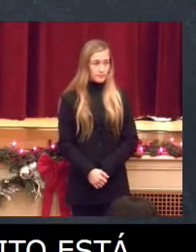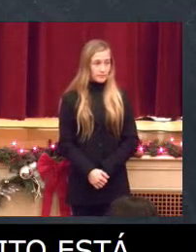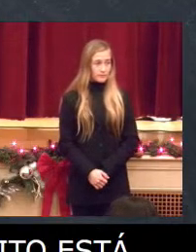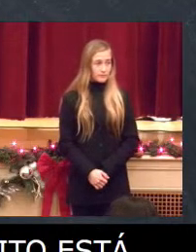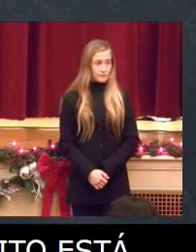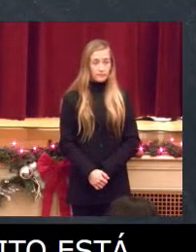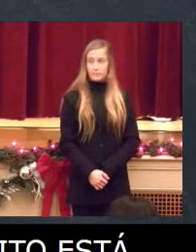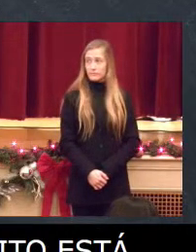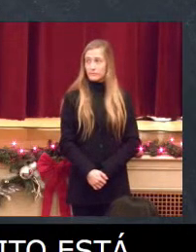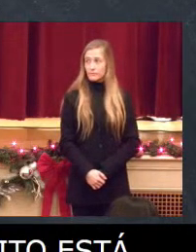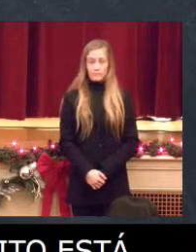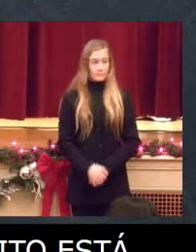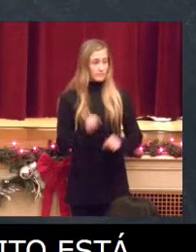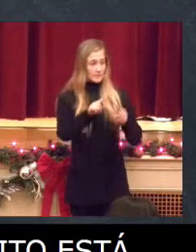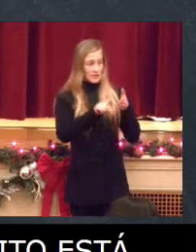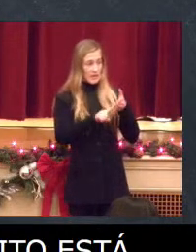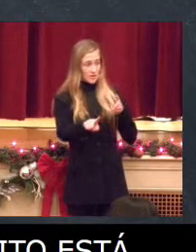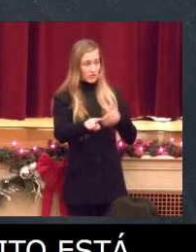You can check that